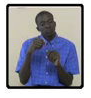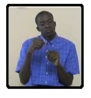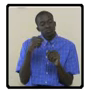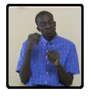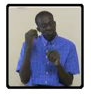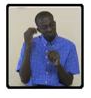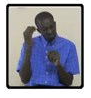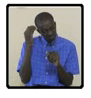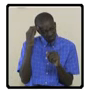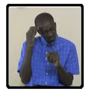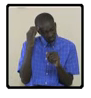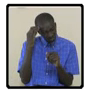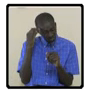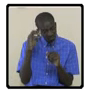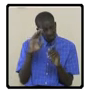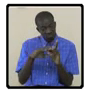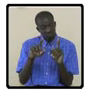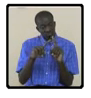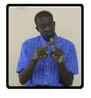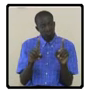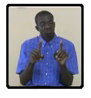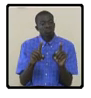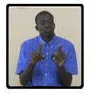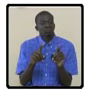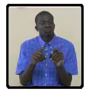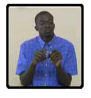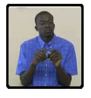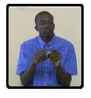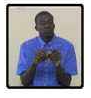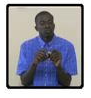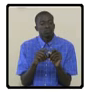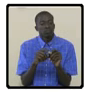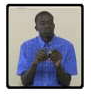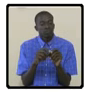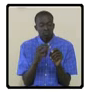the difference between these two current flows.